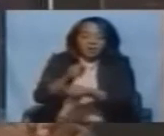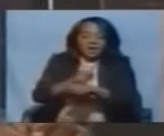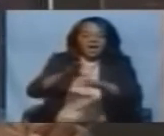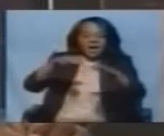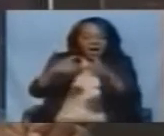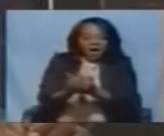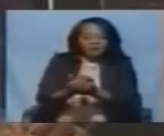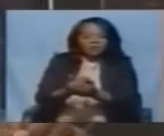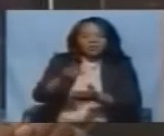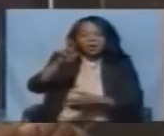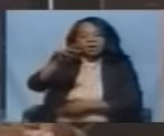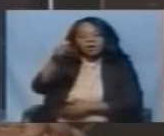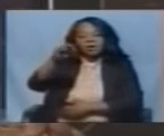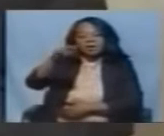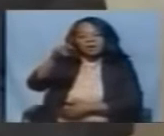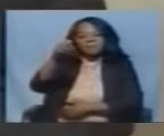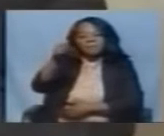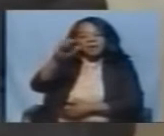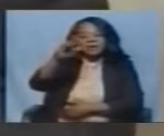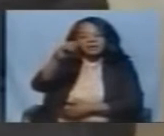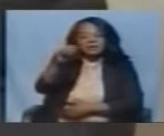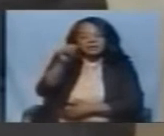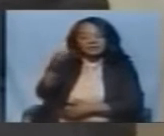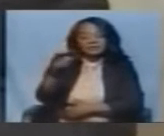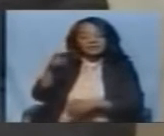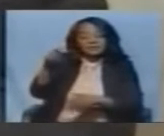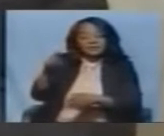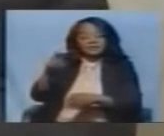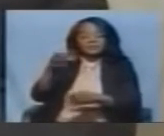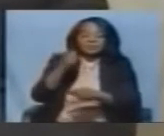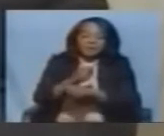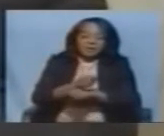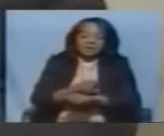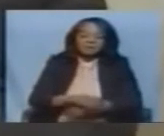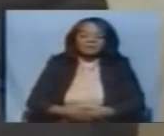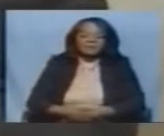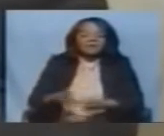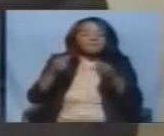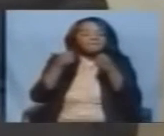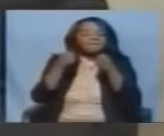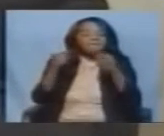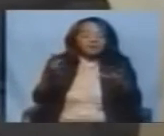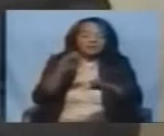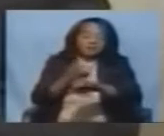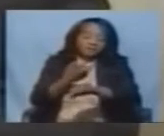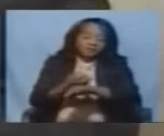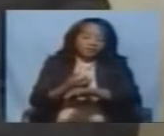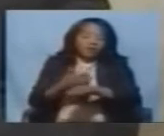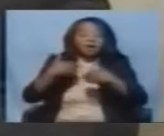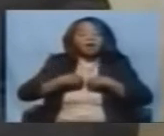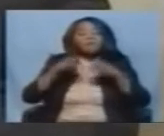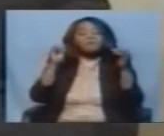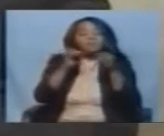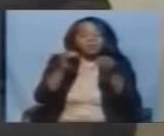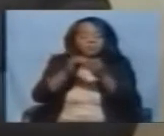problem? I think it's a big problem, Grevazio, and it has many reasons if you think about it.